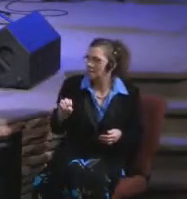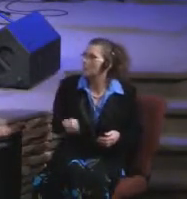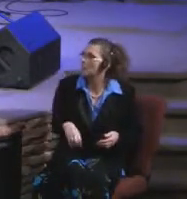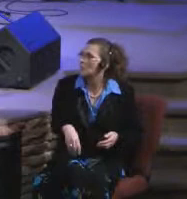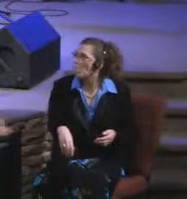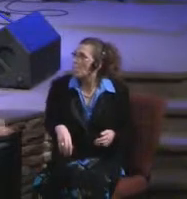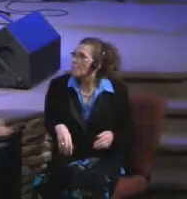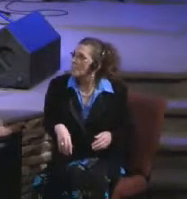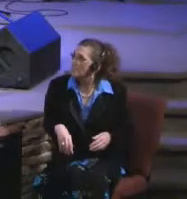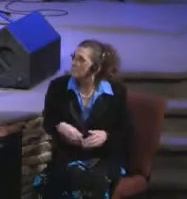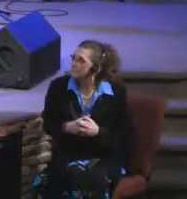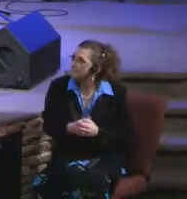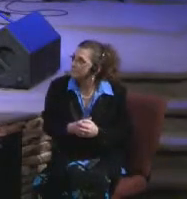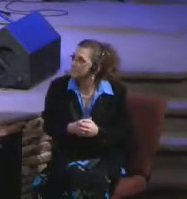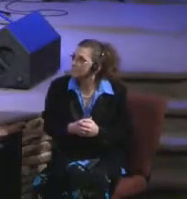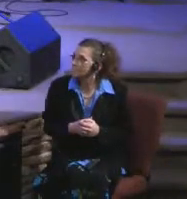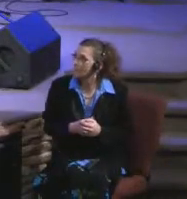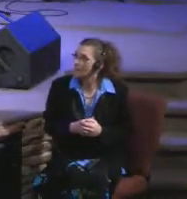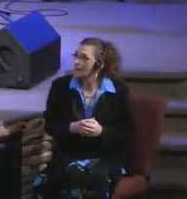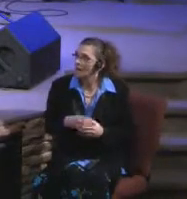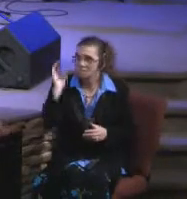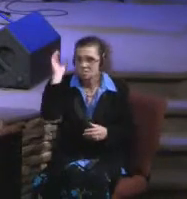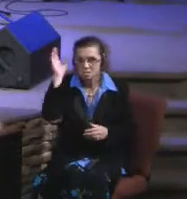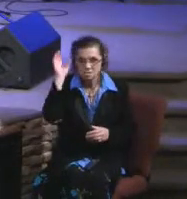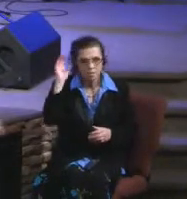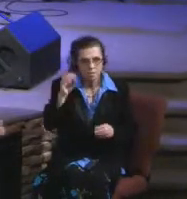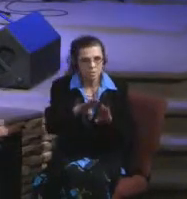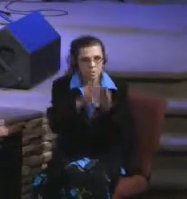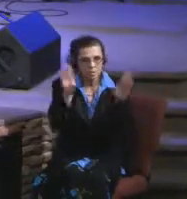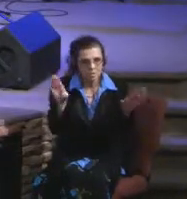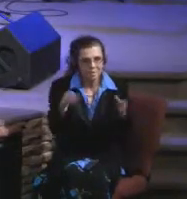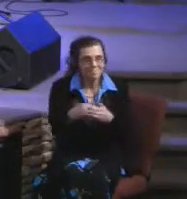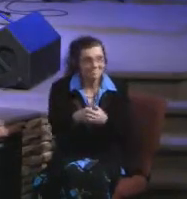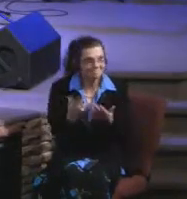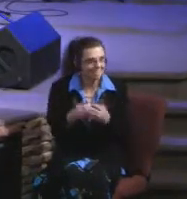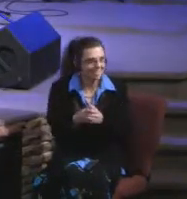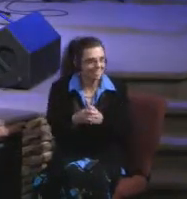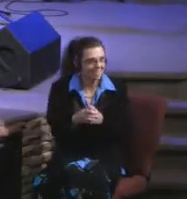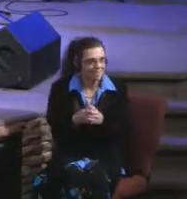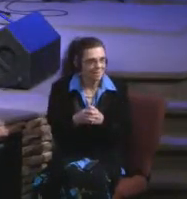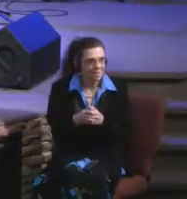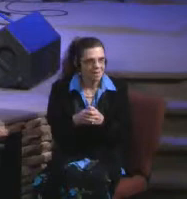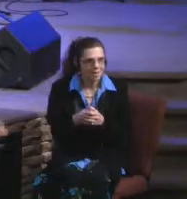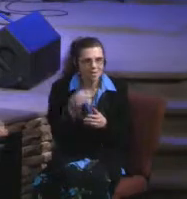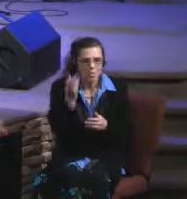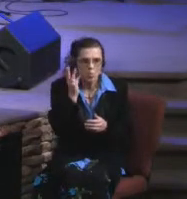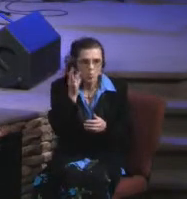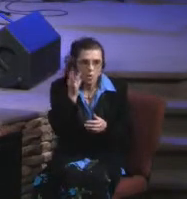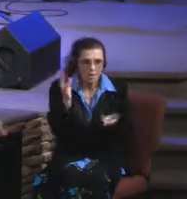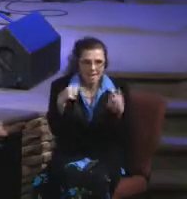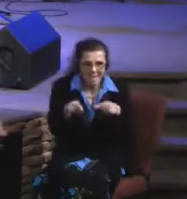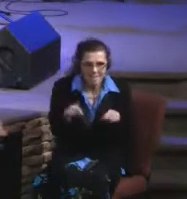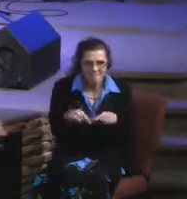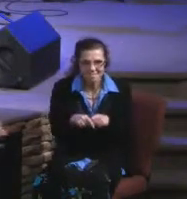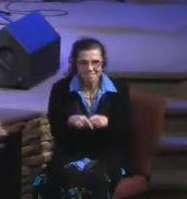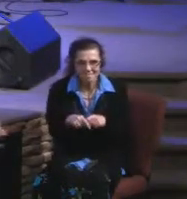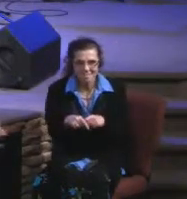into play, but the sports channels would always open up, especially in the like the winter games or whatever, you know, and they showed